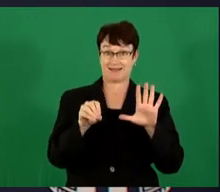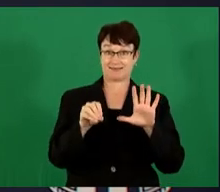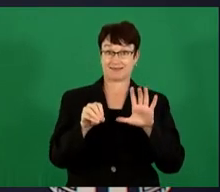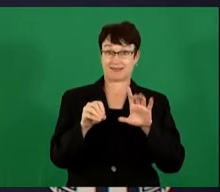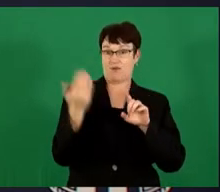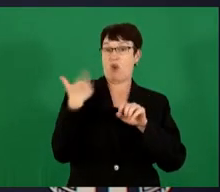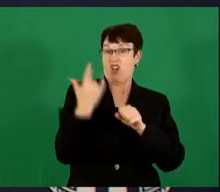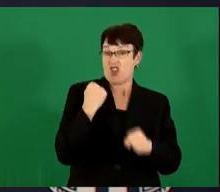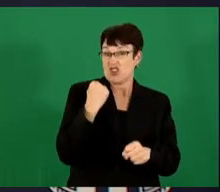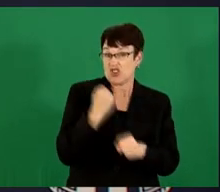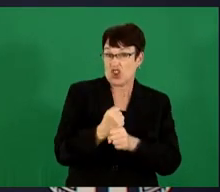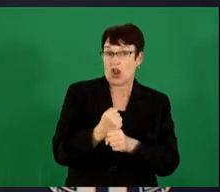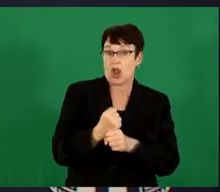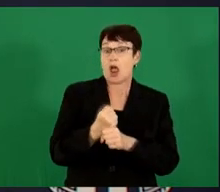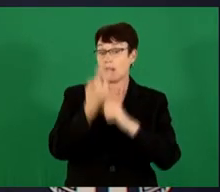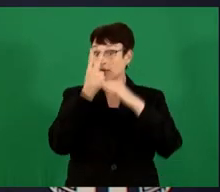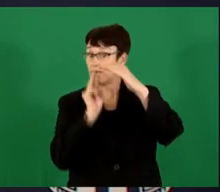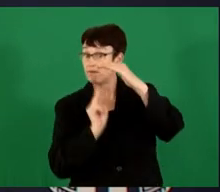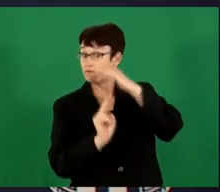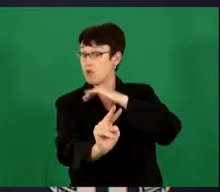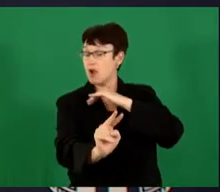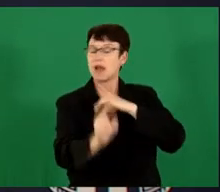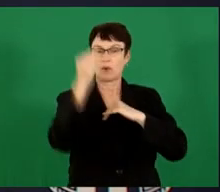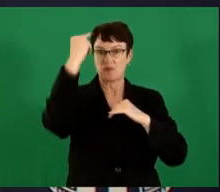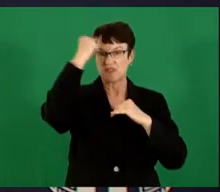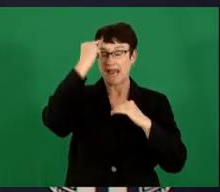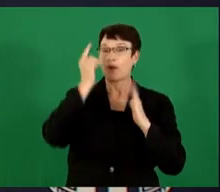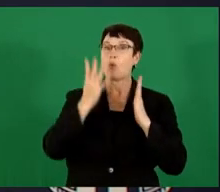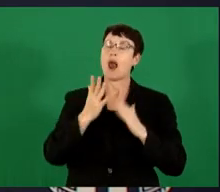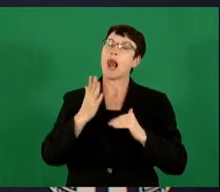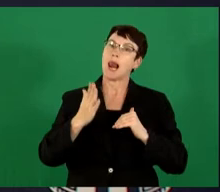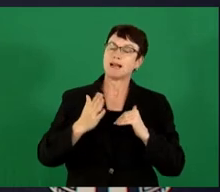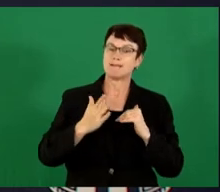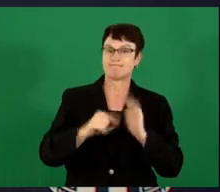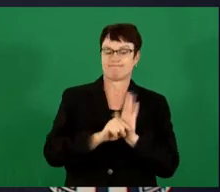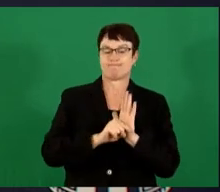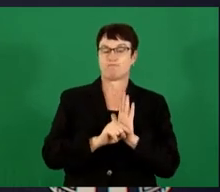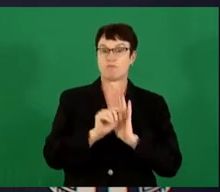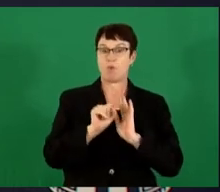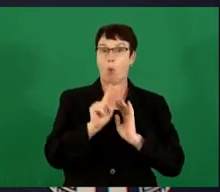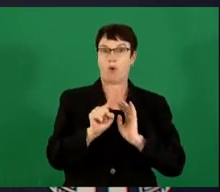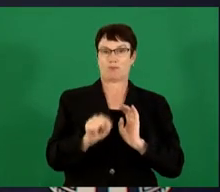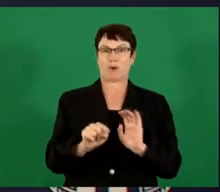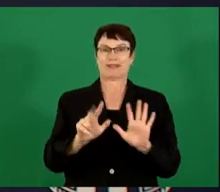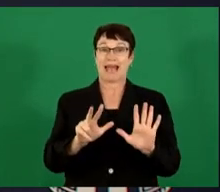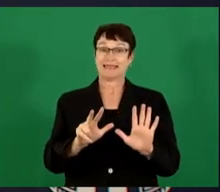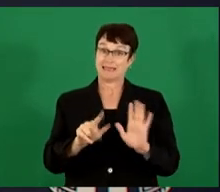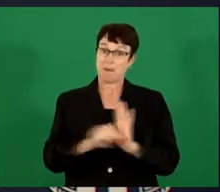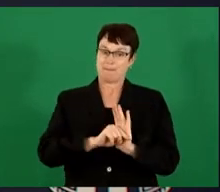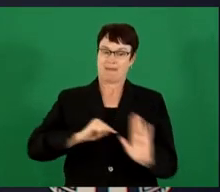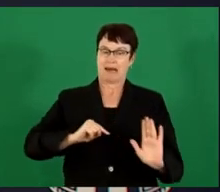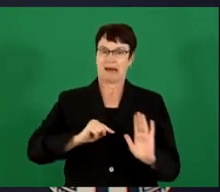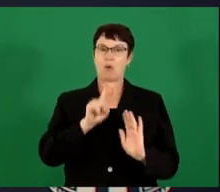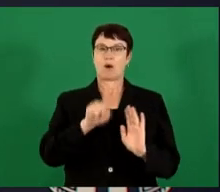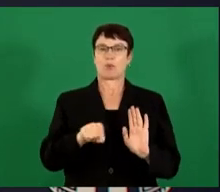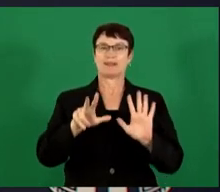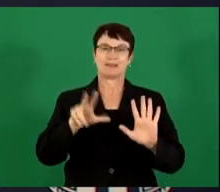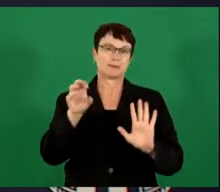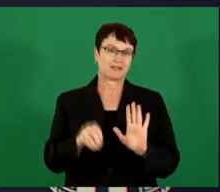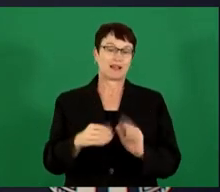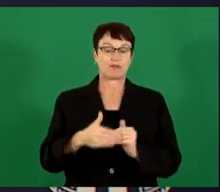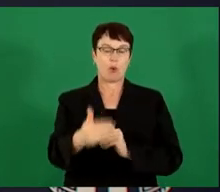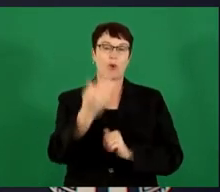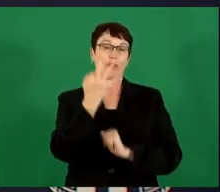2022 and forecast to deteriorate to about negative 1.8% for the next